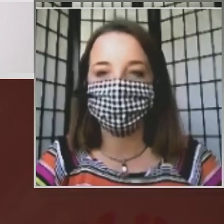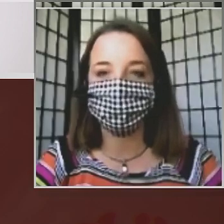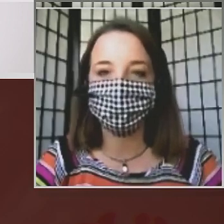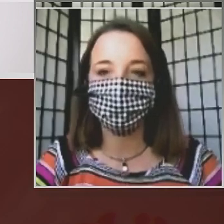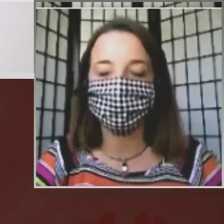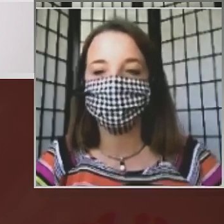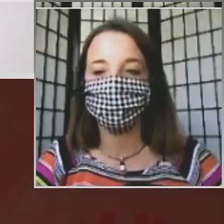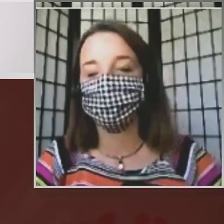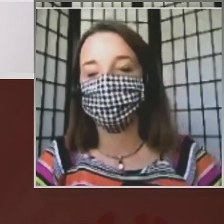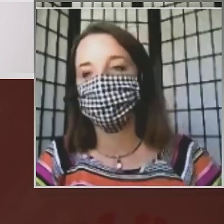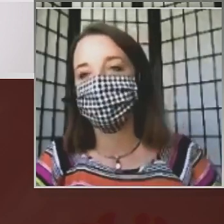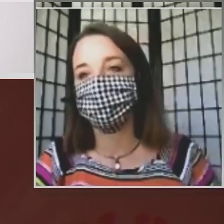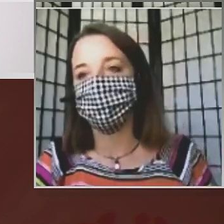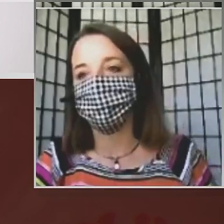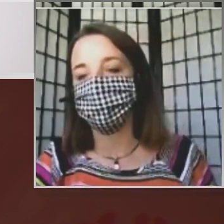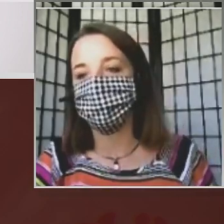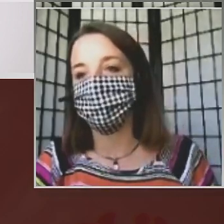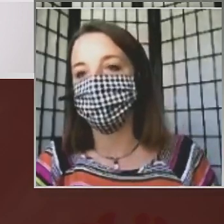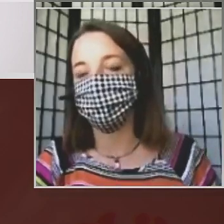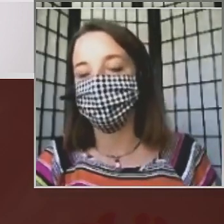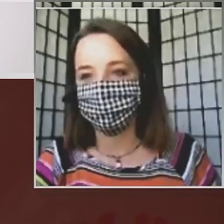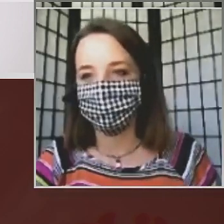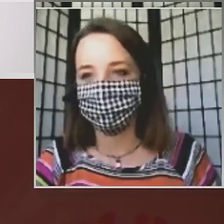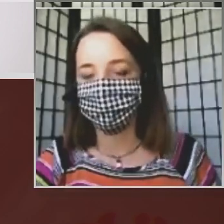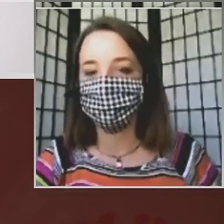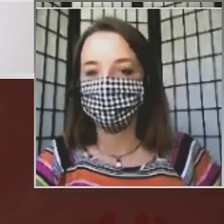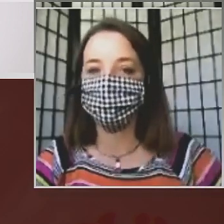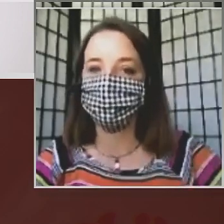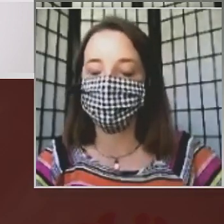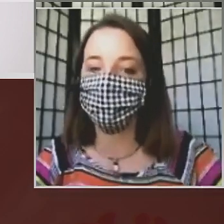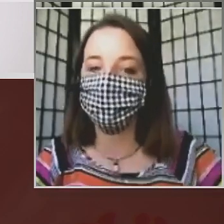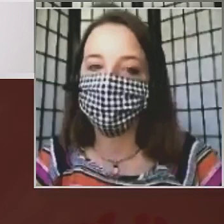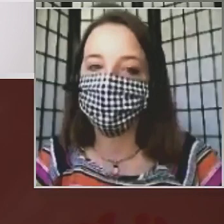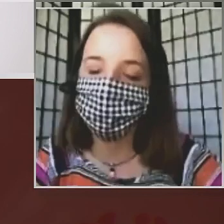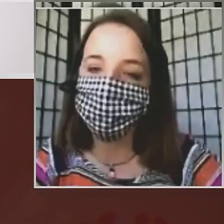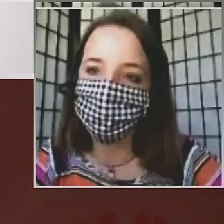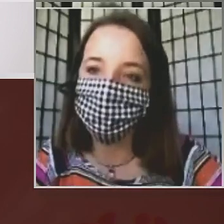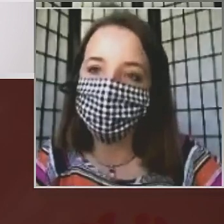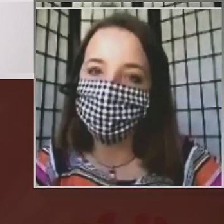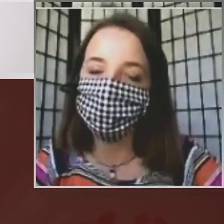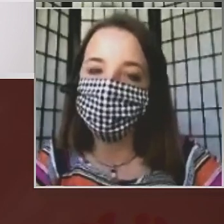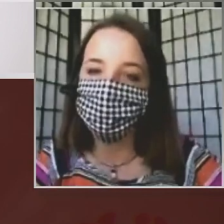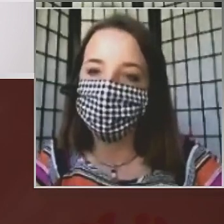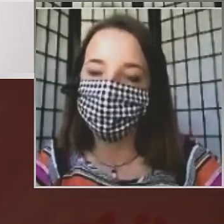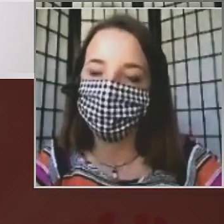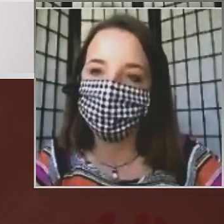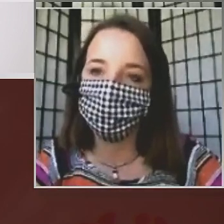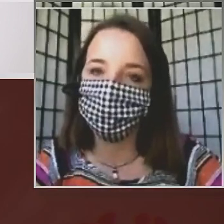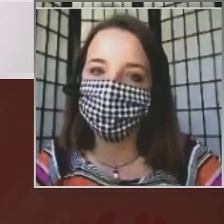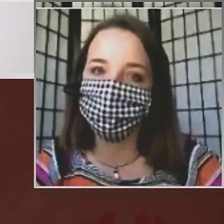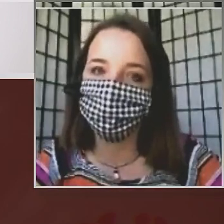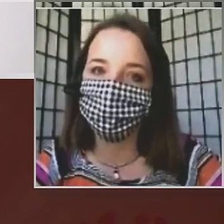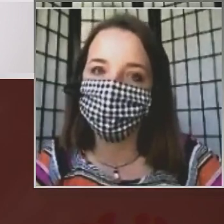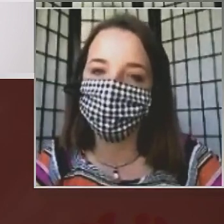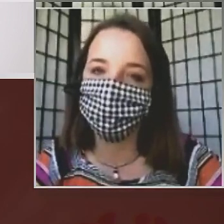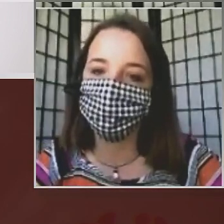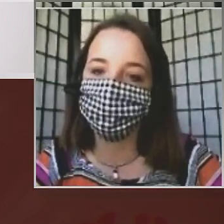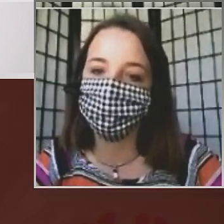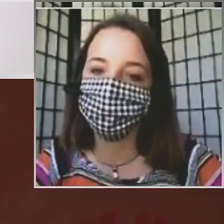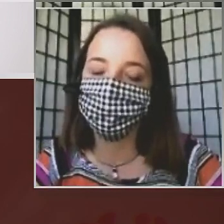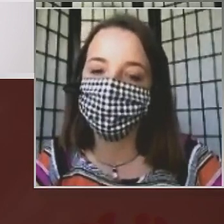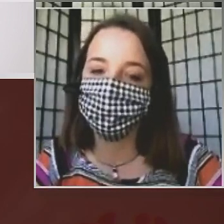much higher risk of dying from this. So, there's every place where this virus has spread, there's